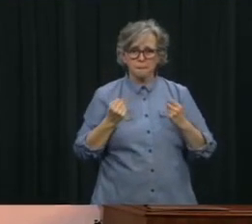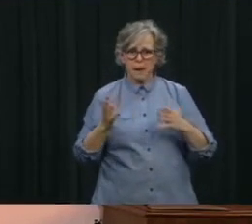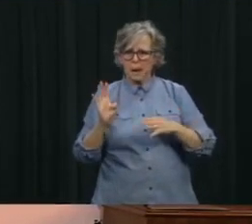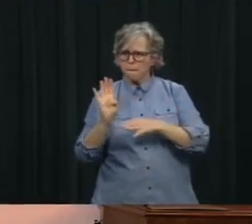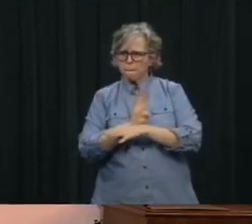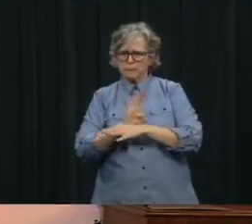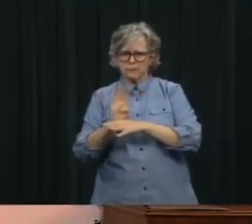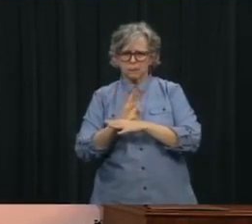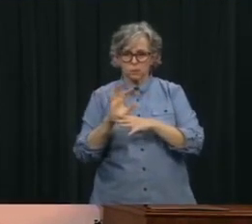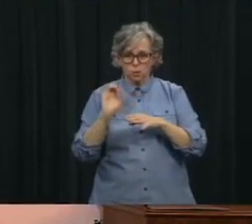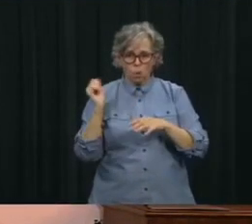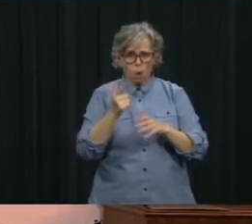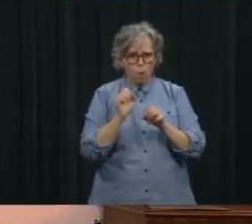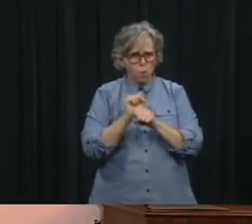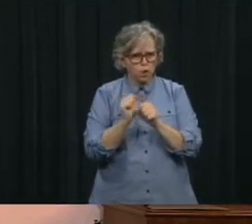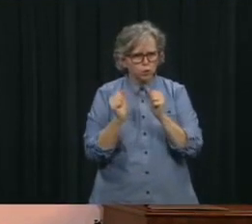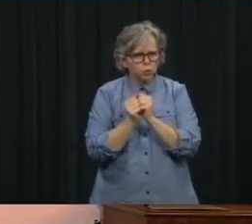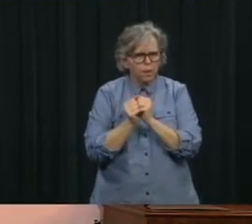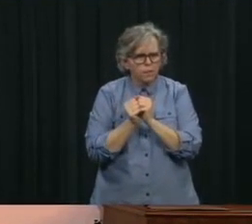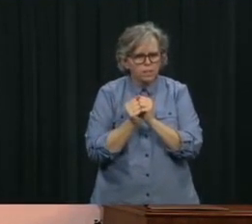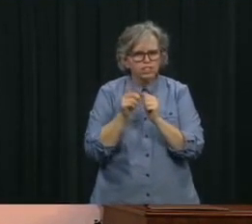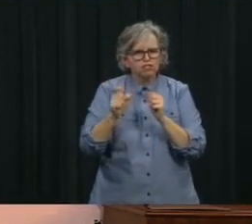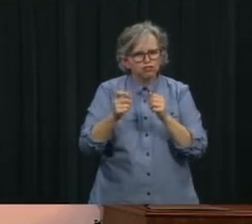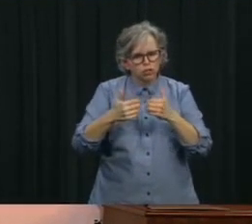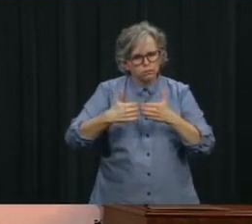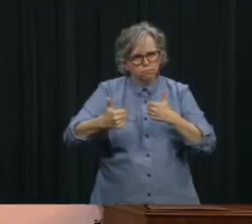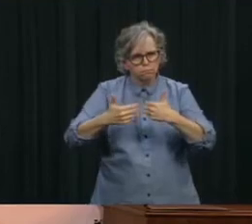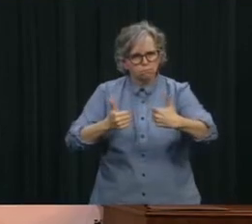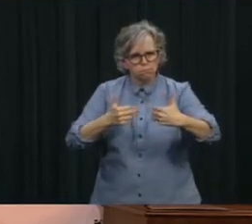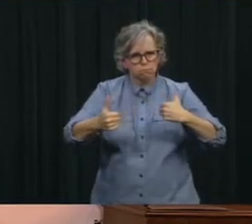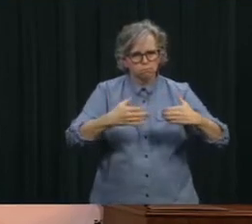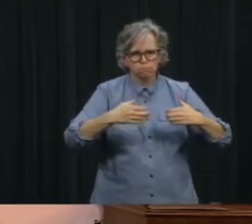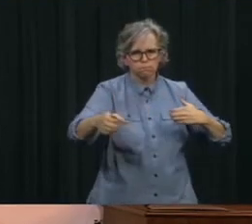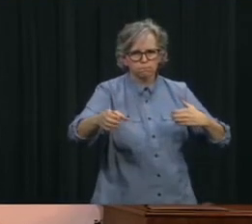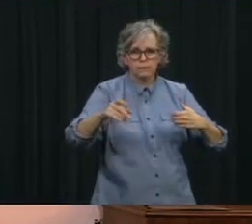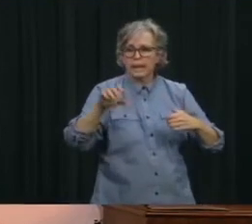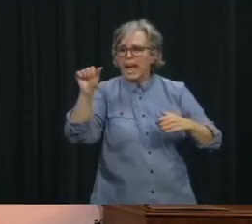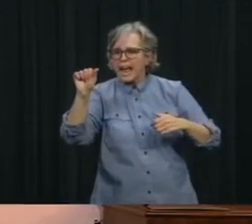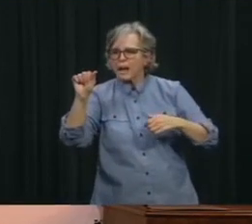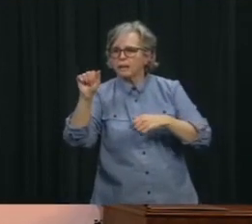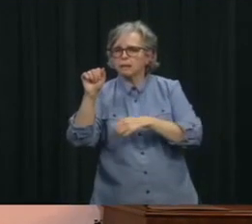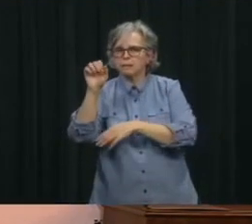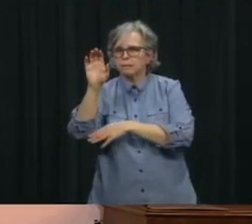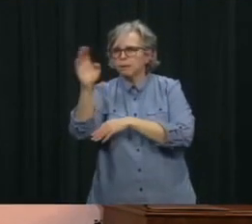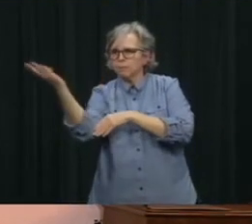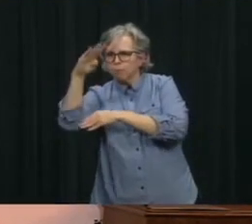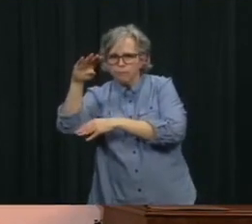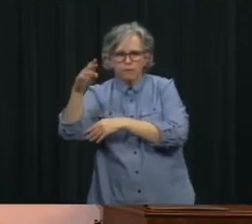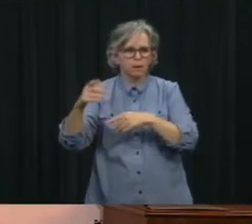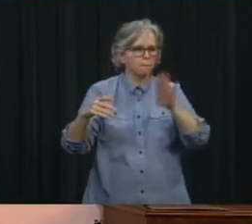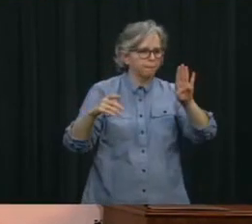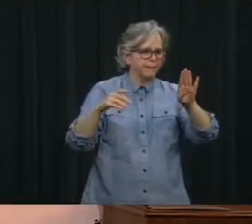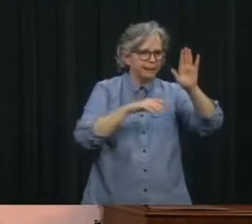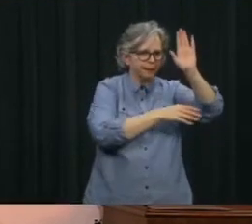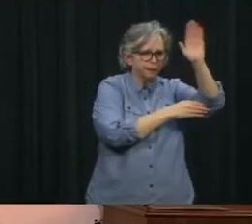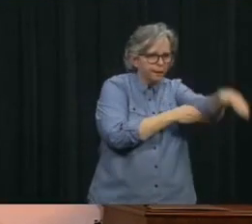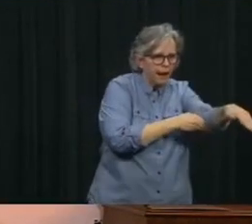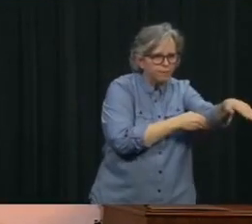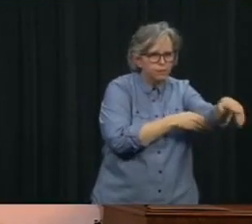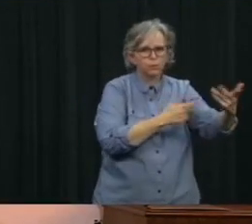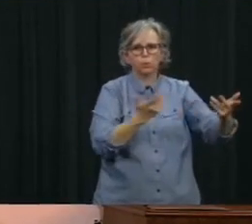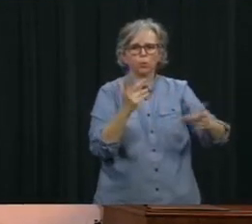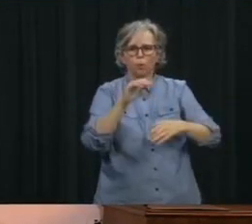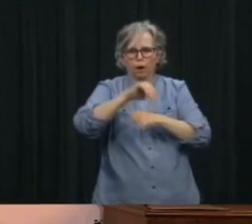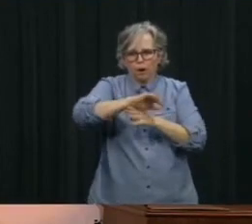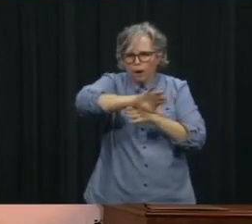can spread out the number of employees. They might have one group of people work during the day and the other group work in the evening so that they